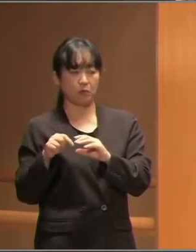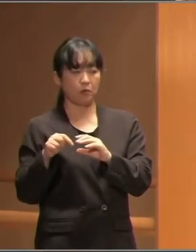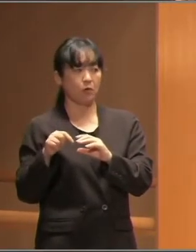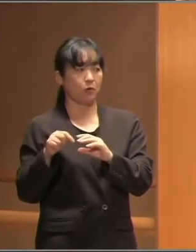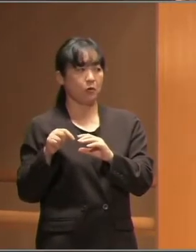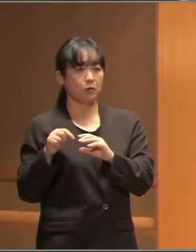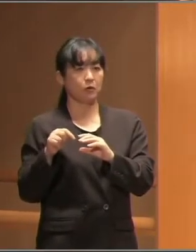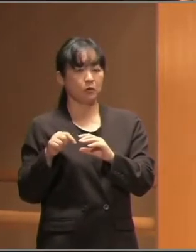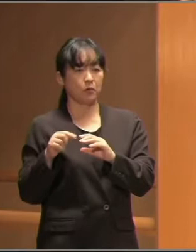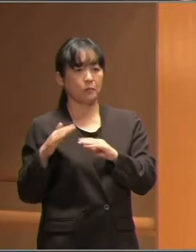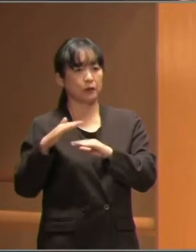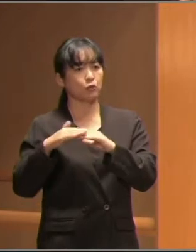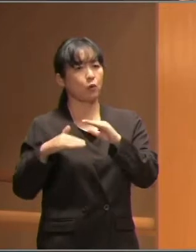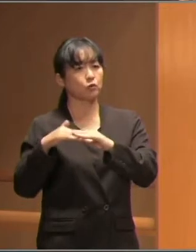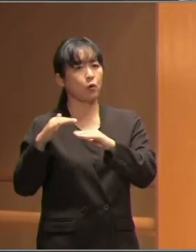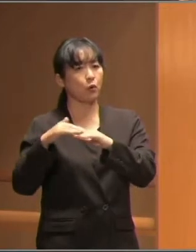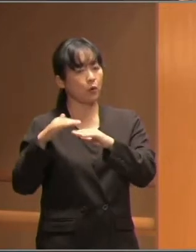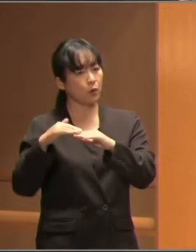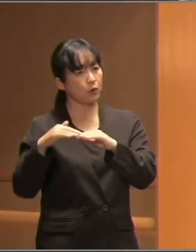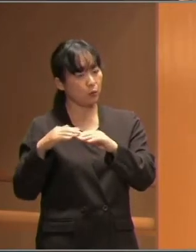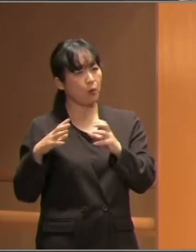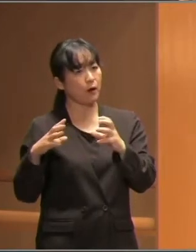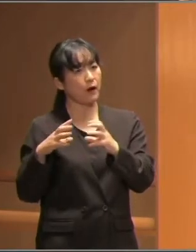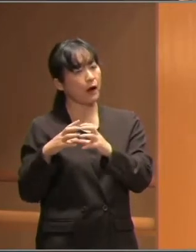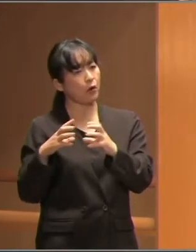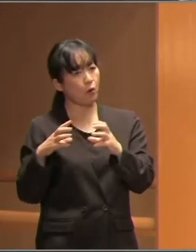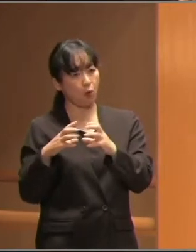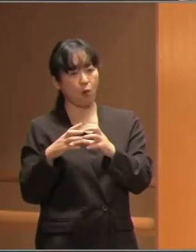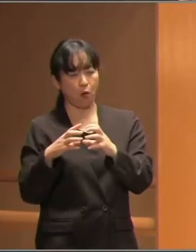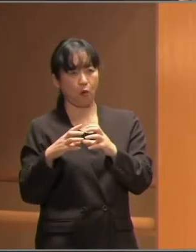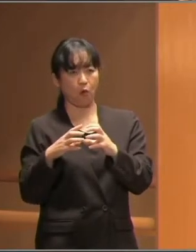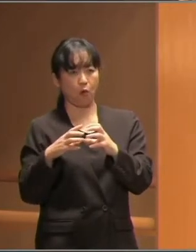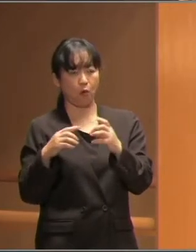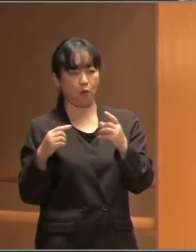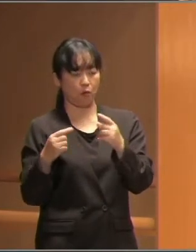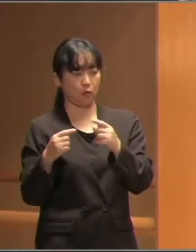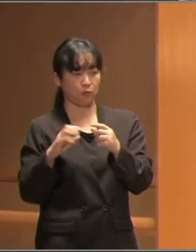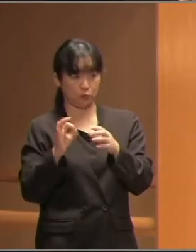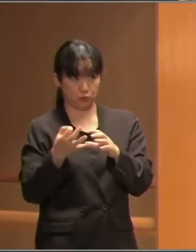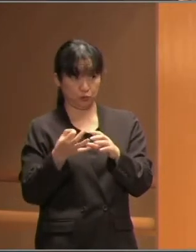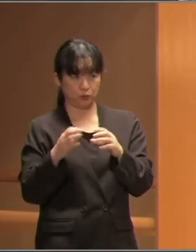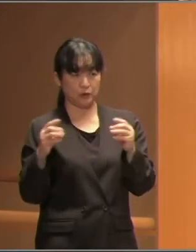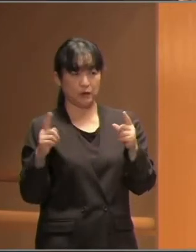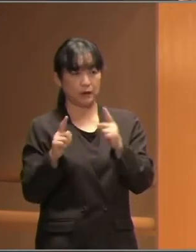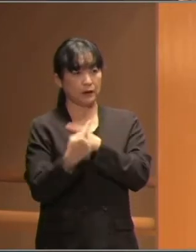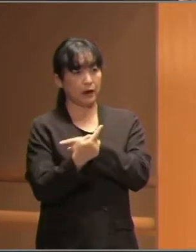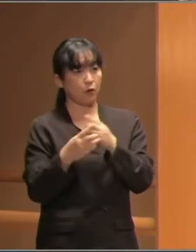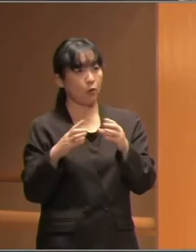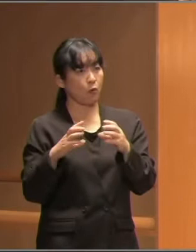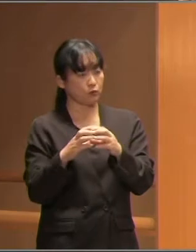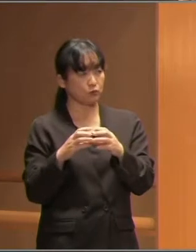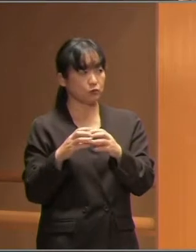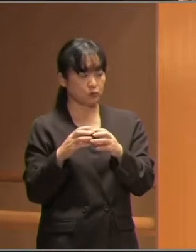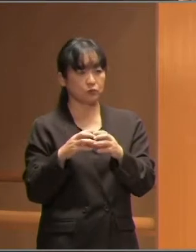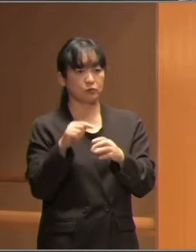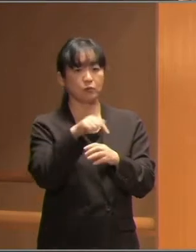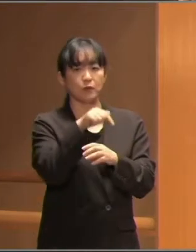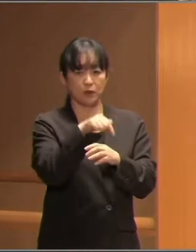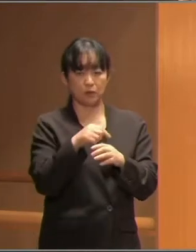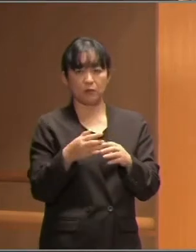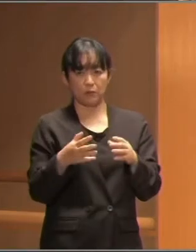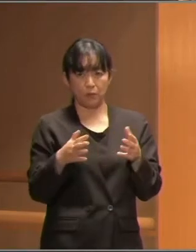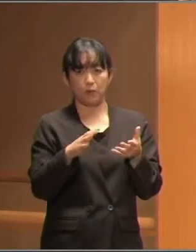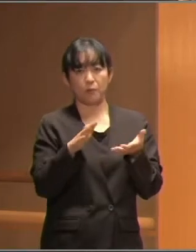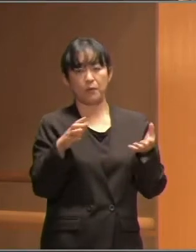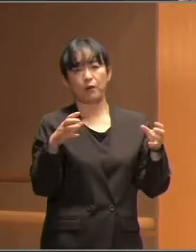synthesized. So starting from upper left, clay has layers. The nylon 6 is